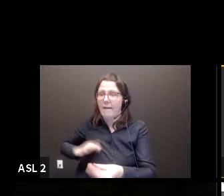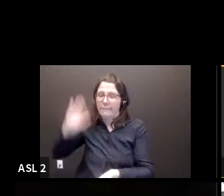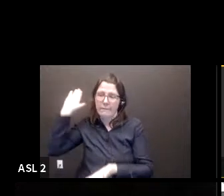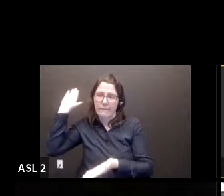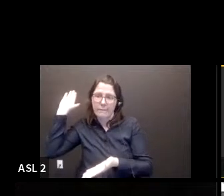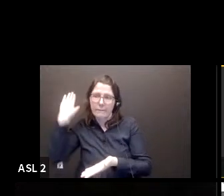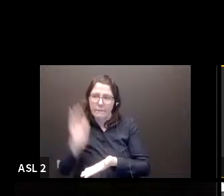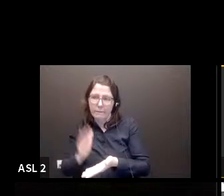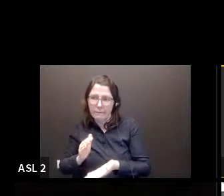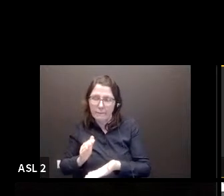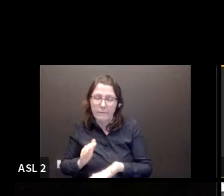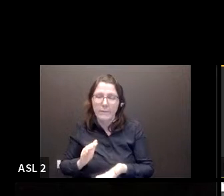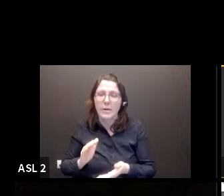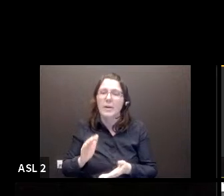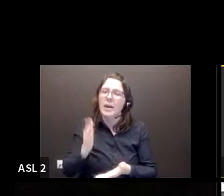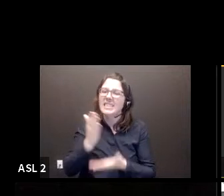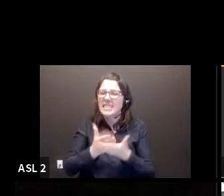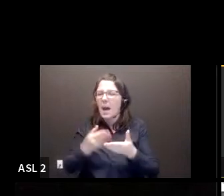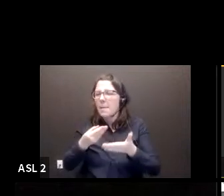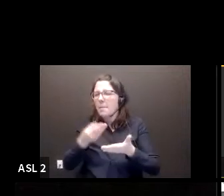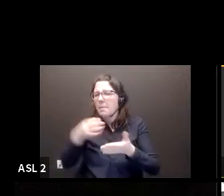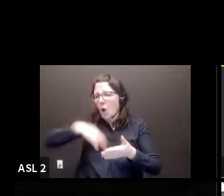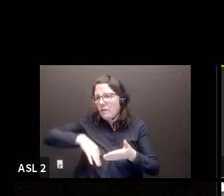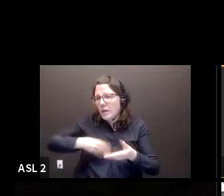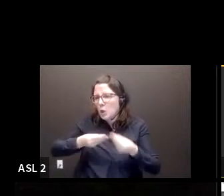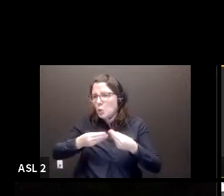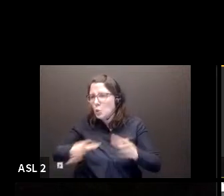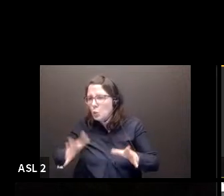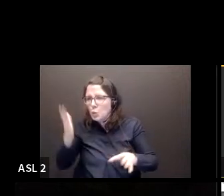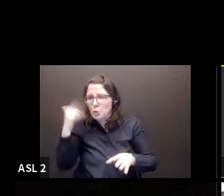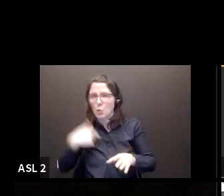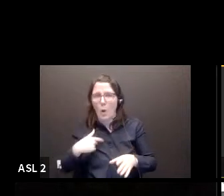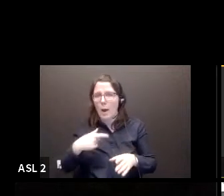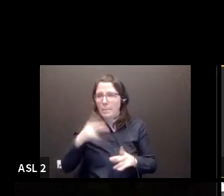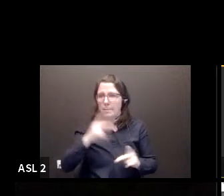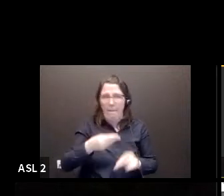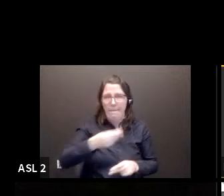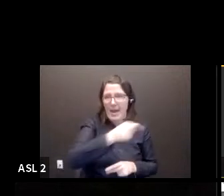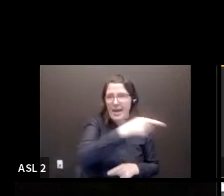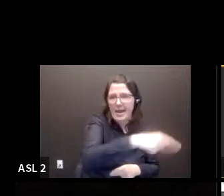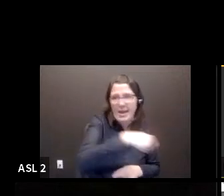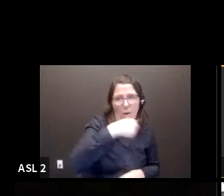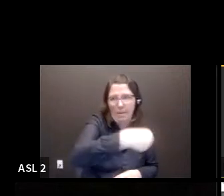civilian positions at front desk services to other areas of need within the organization